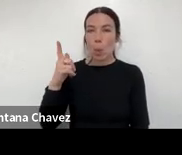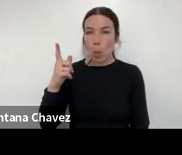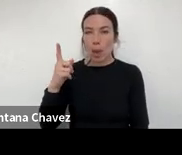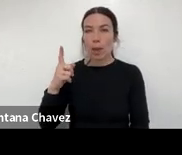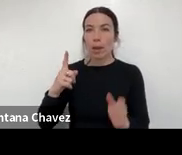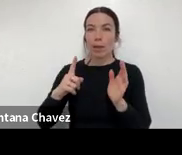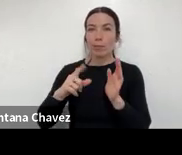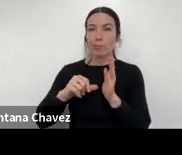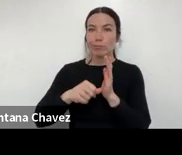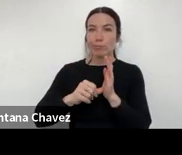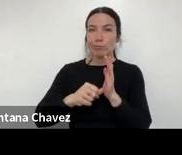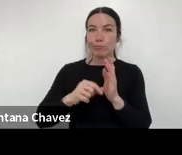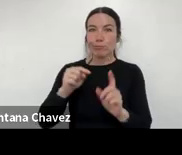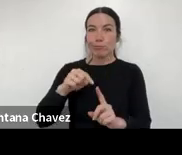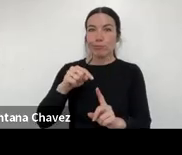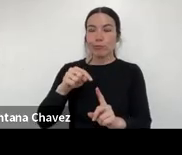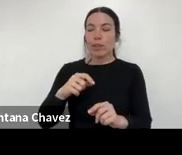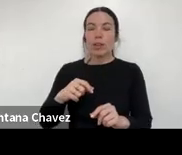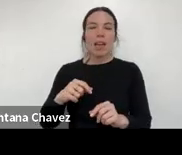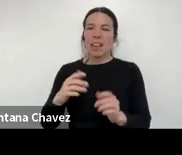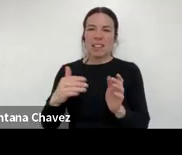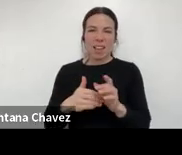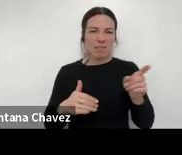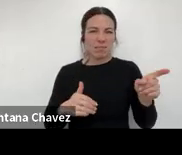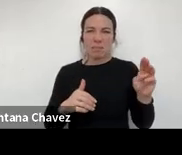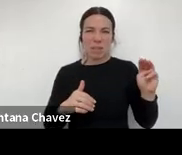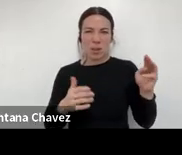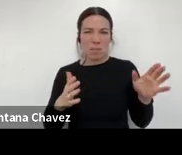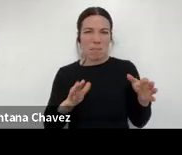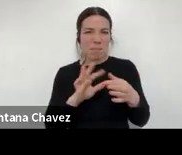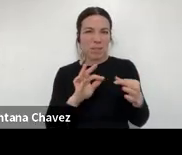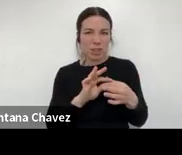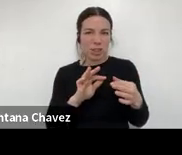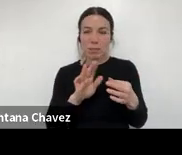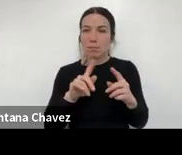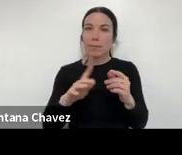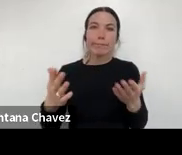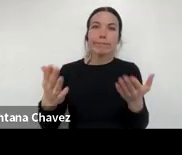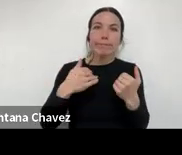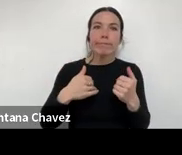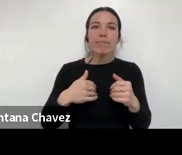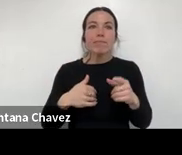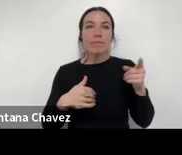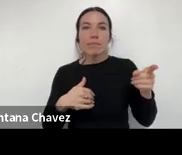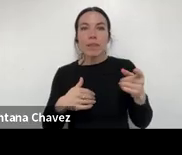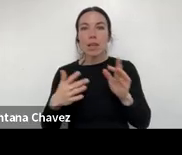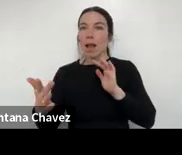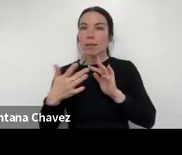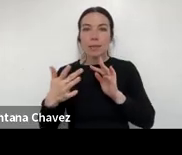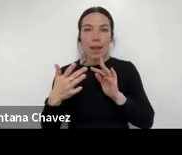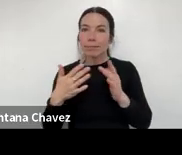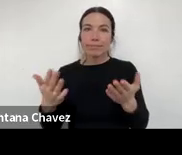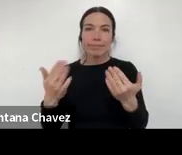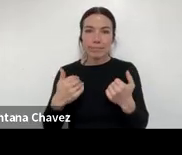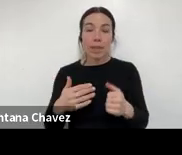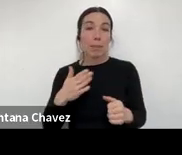sure, contact any of us from from the presentation. I put my email here,